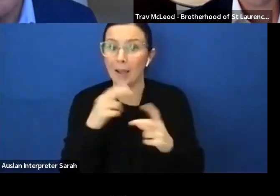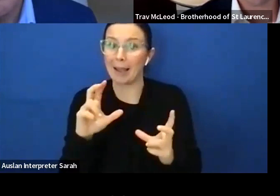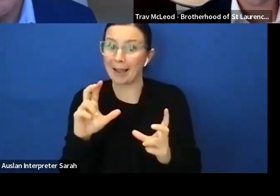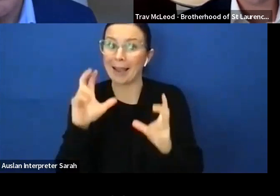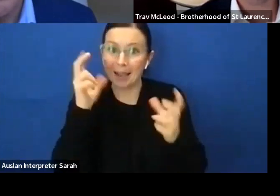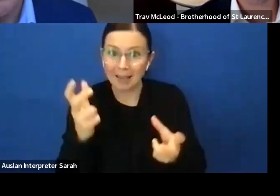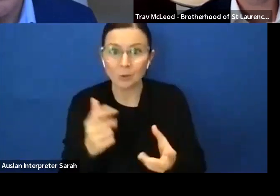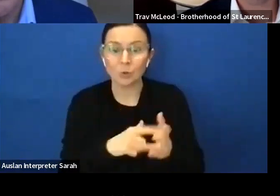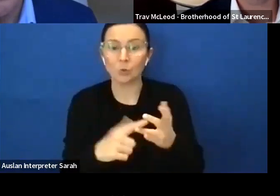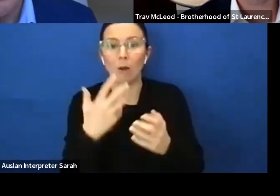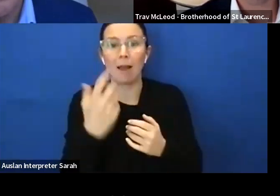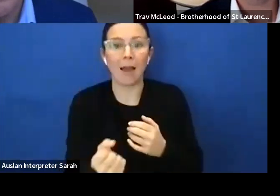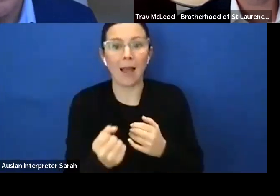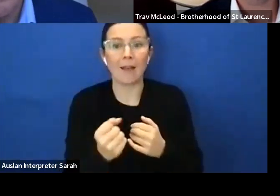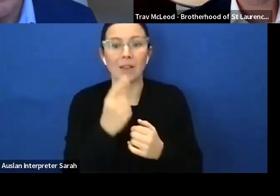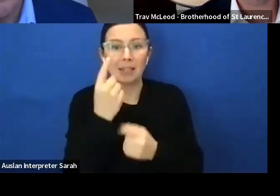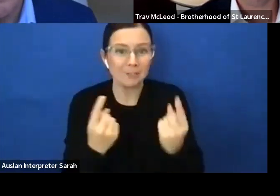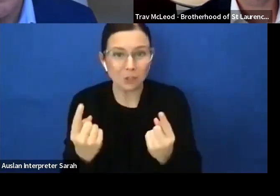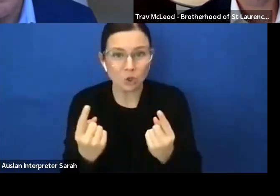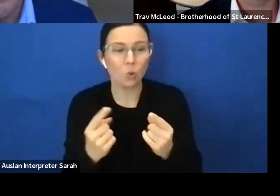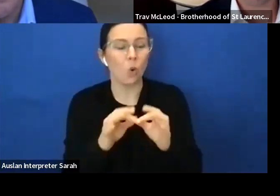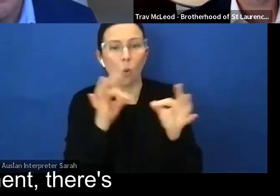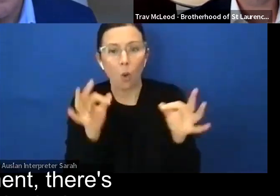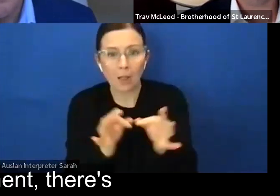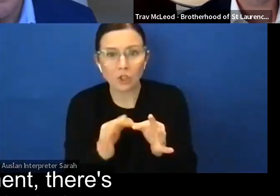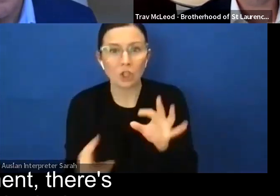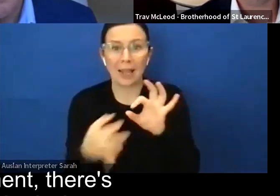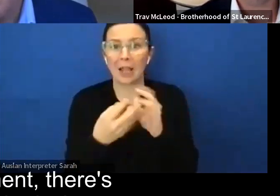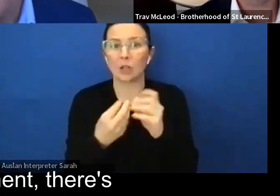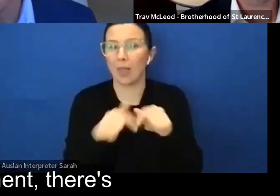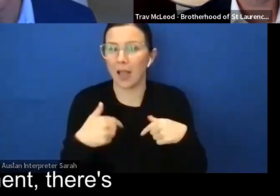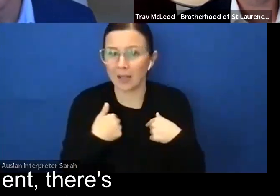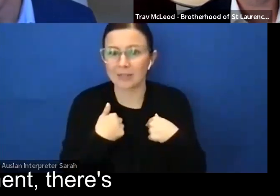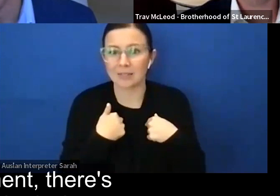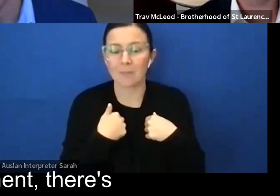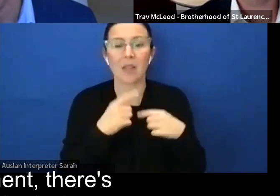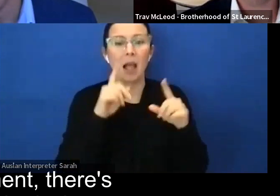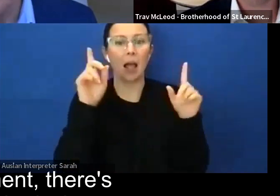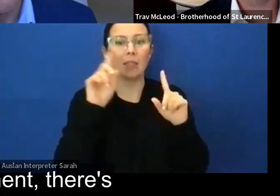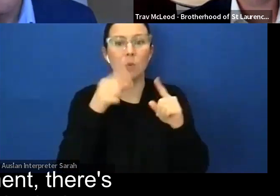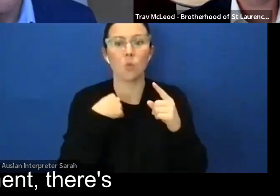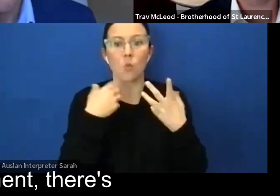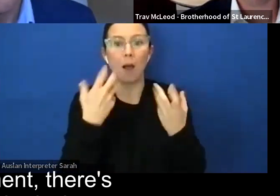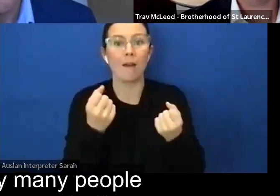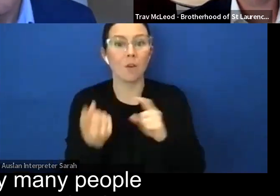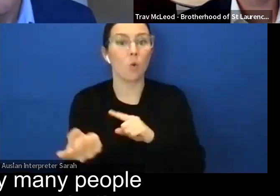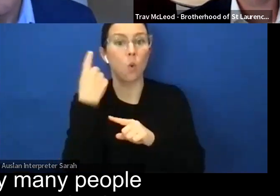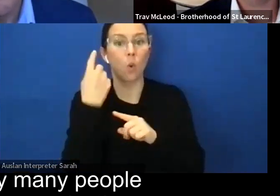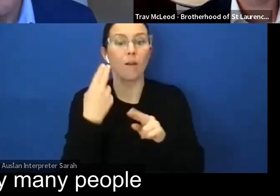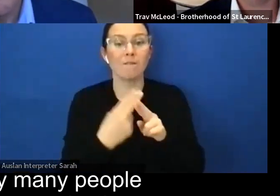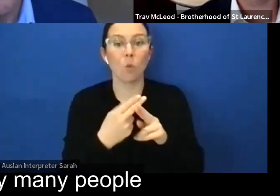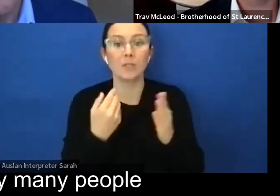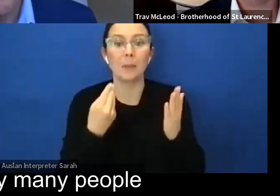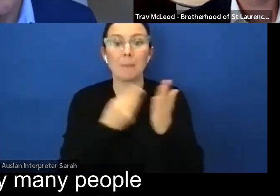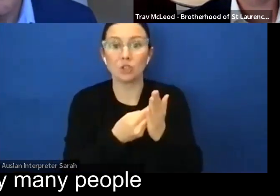individuals and organisations engage with us. At the moment, there's a call for submissions, which